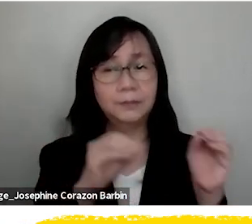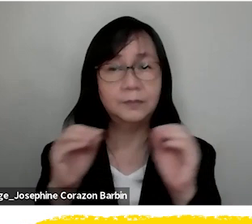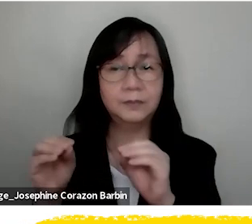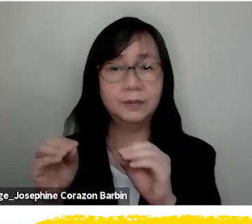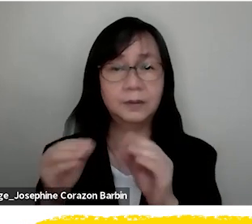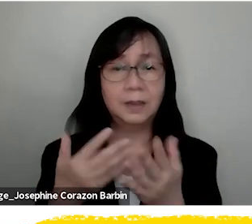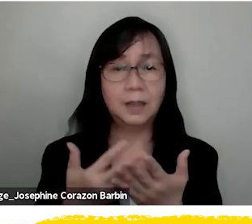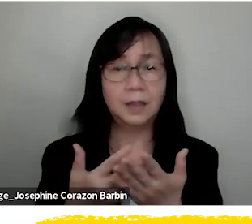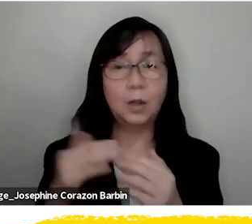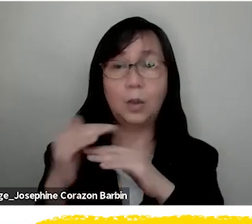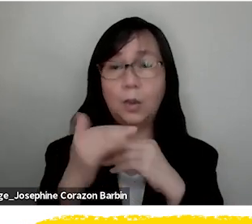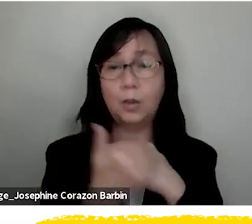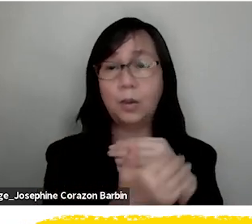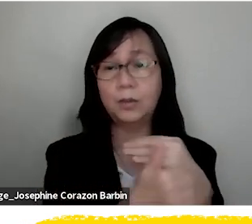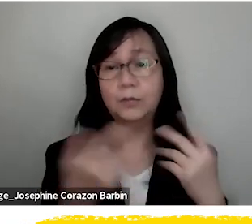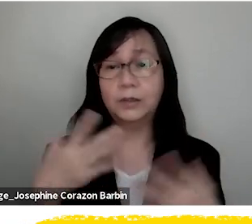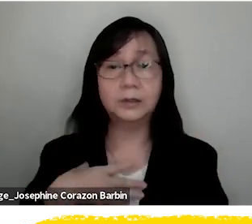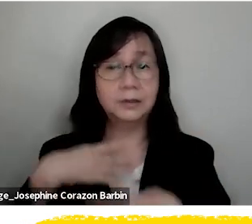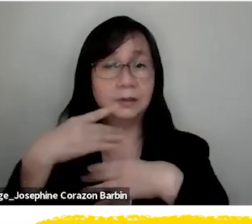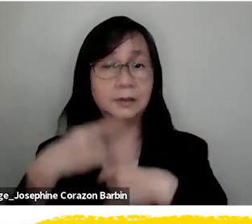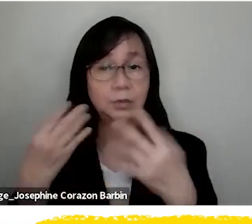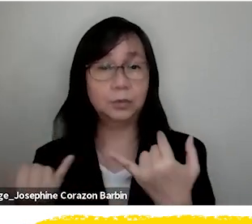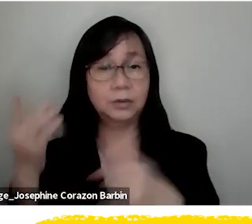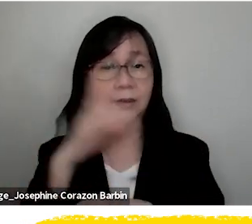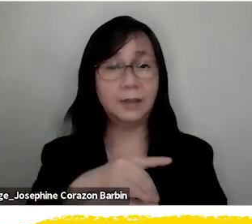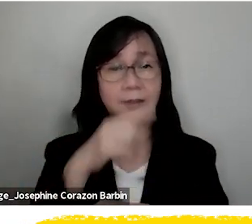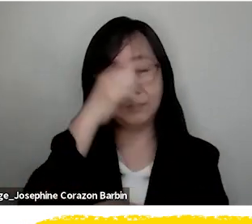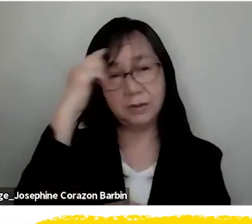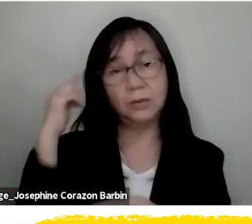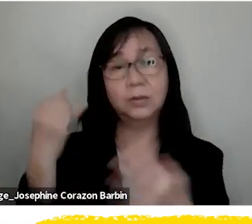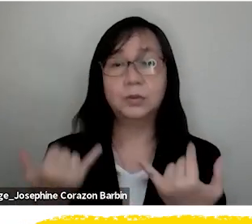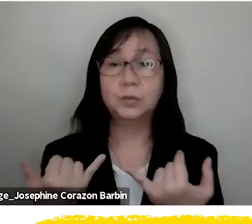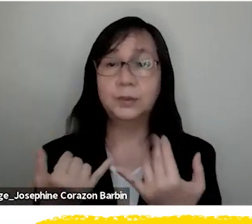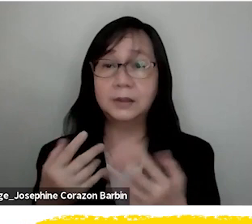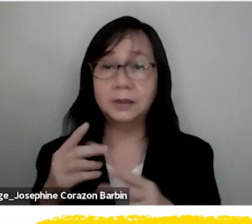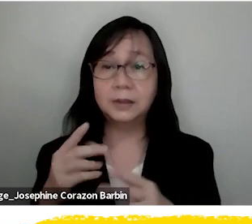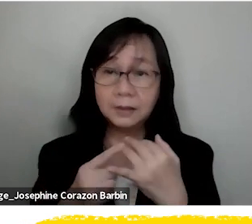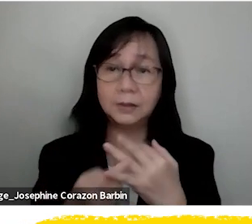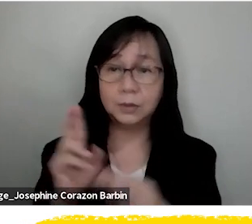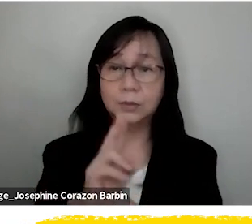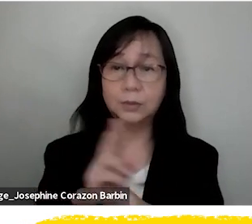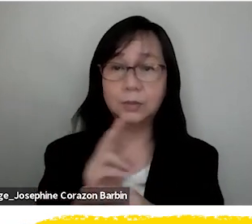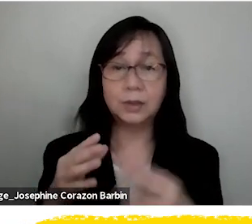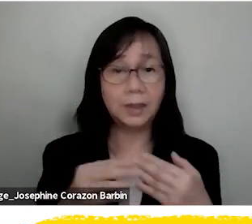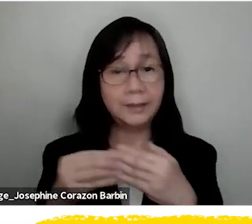call for interest today, because we have started to use the guide in